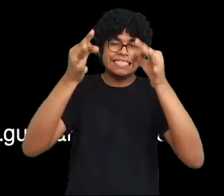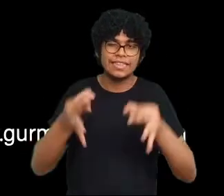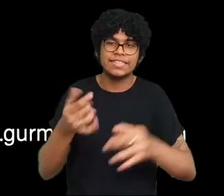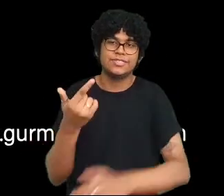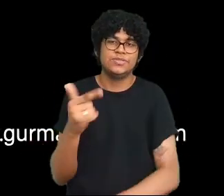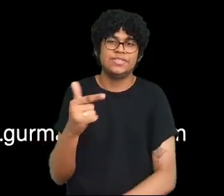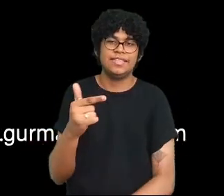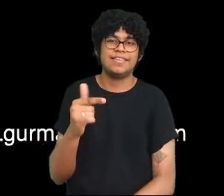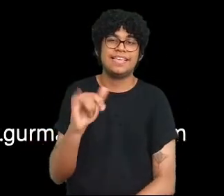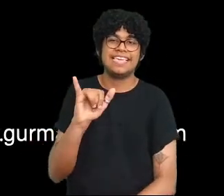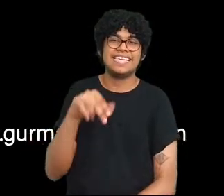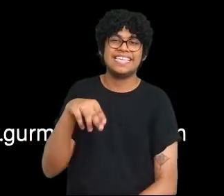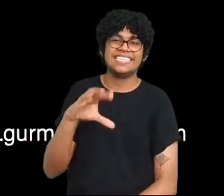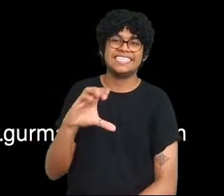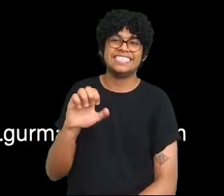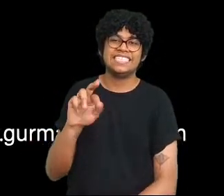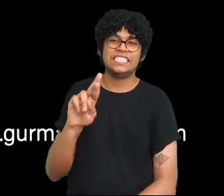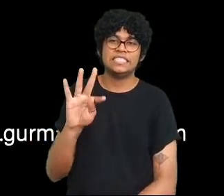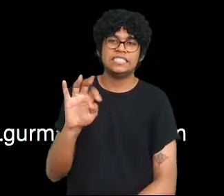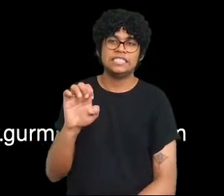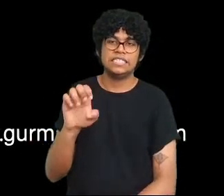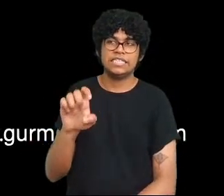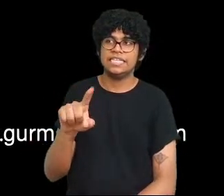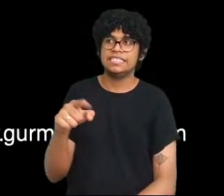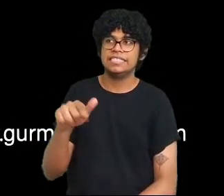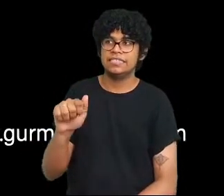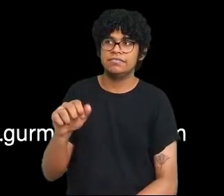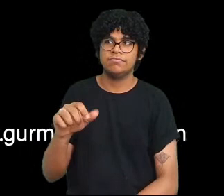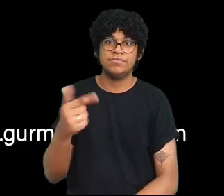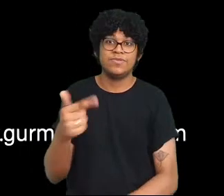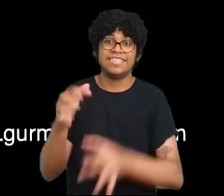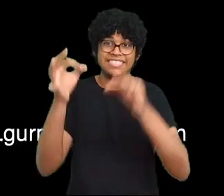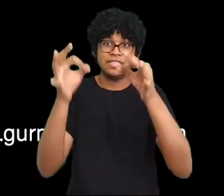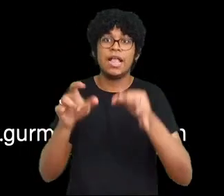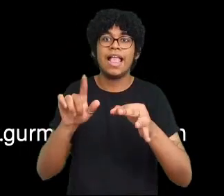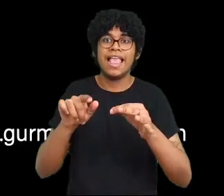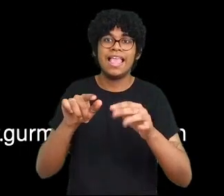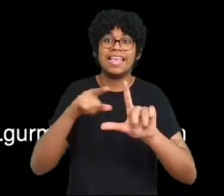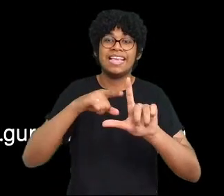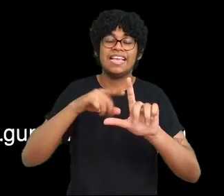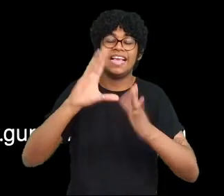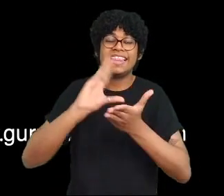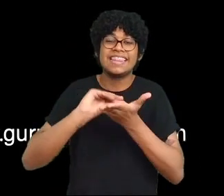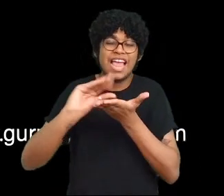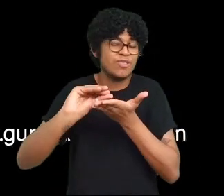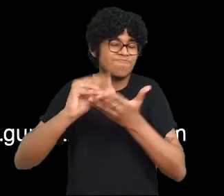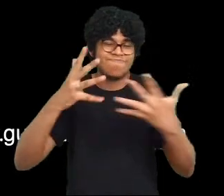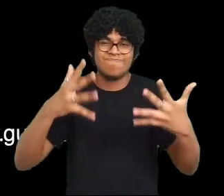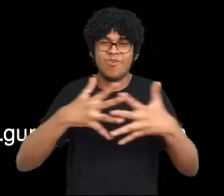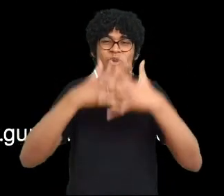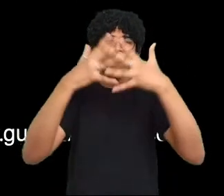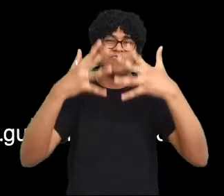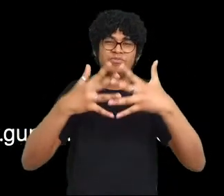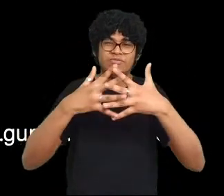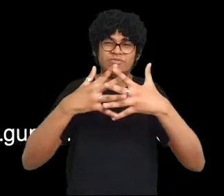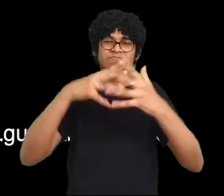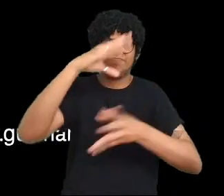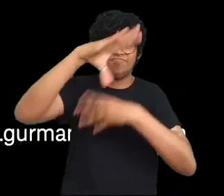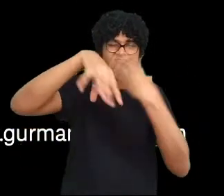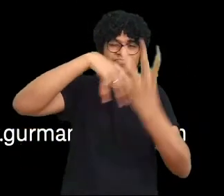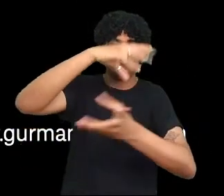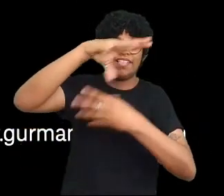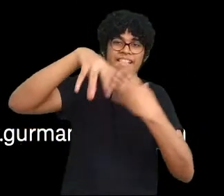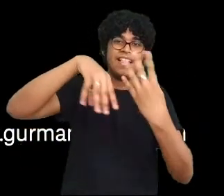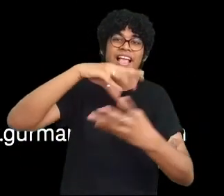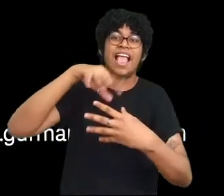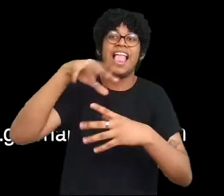that we see in our day-to-day lives, and something that actually affects our safety. So most people who